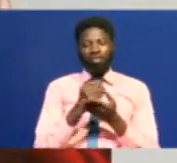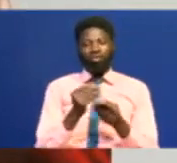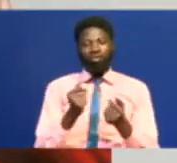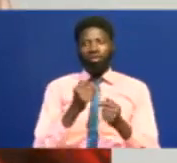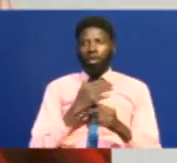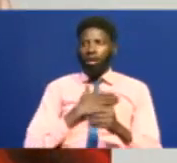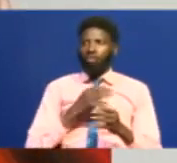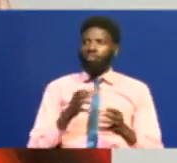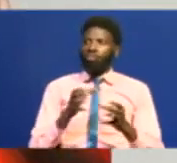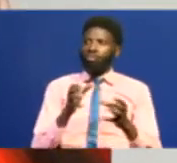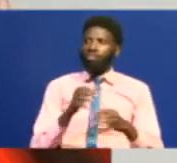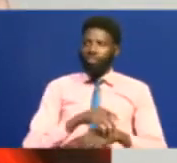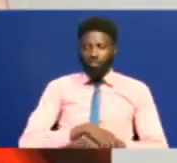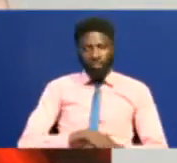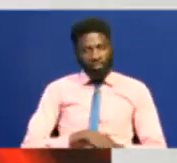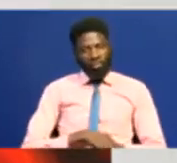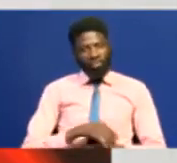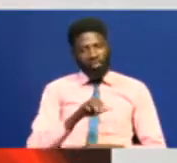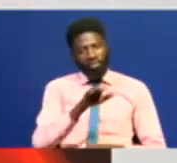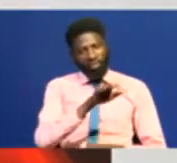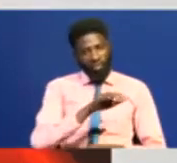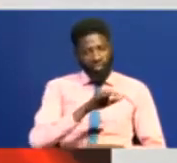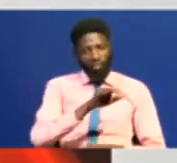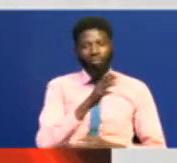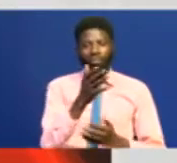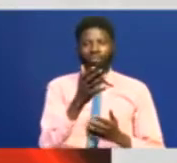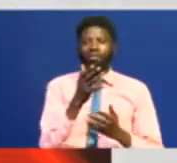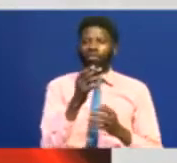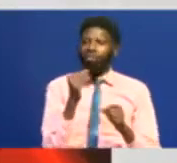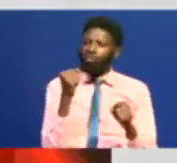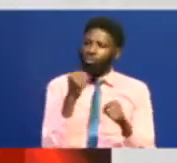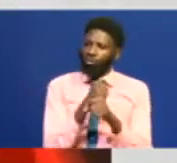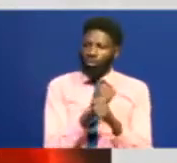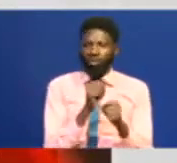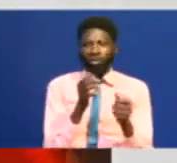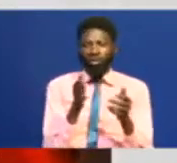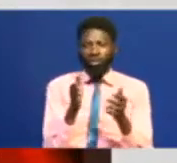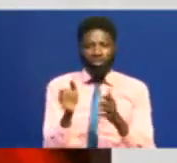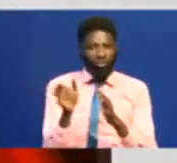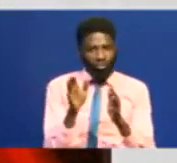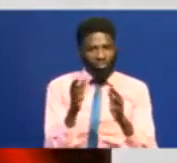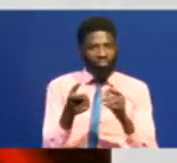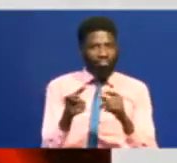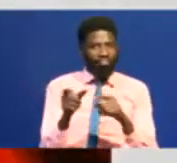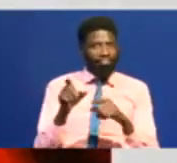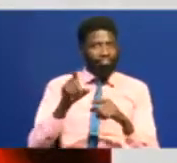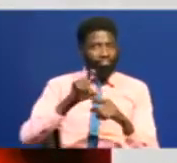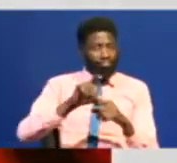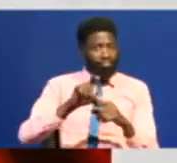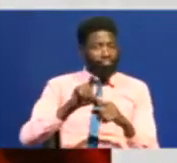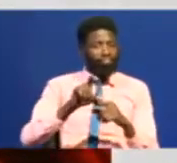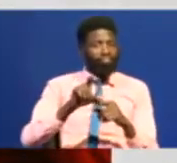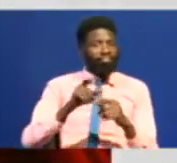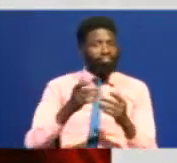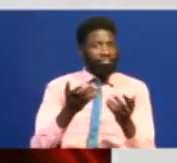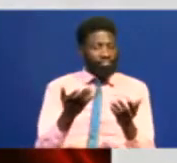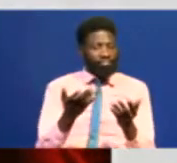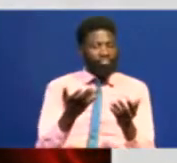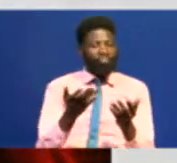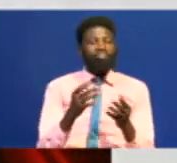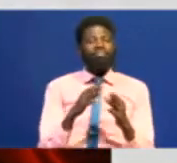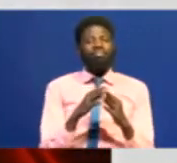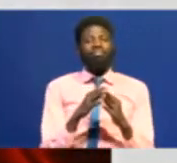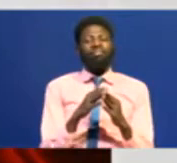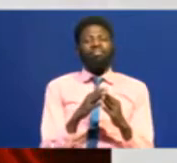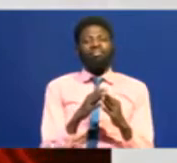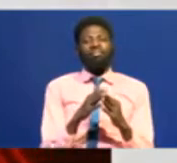Mm-hmm. Going to the unemployment crisis, that your company is playing a good part in it by solving it somehow. What else,